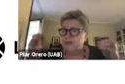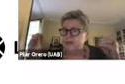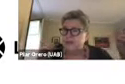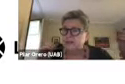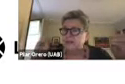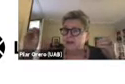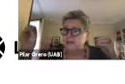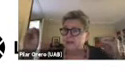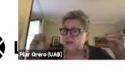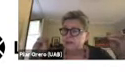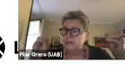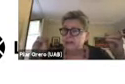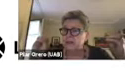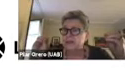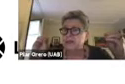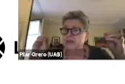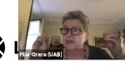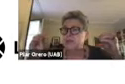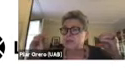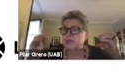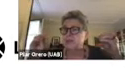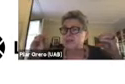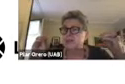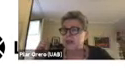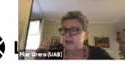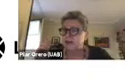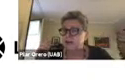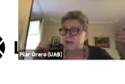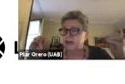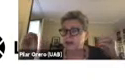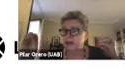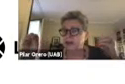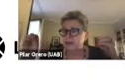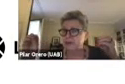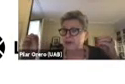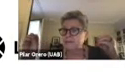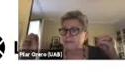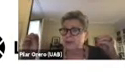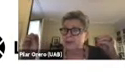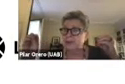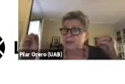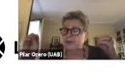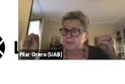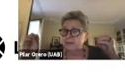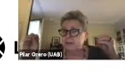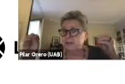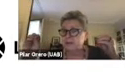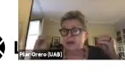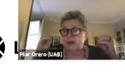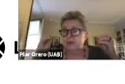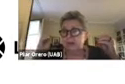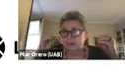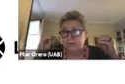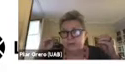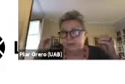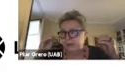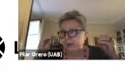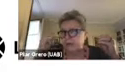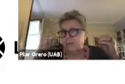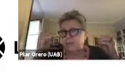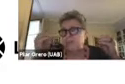modify these sound objects, you could modify the dialogue and the background. And then sometimes you have a type